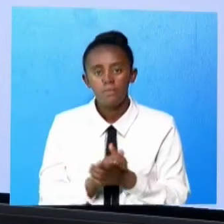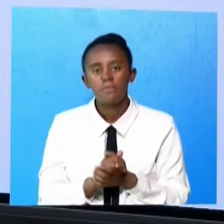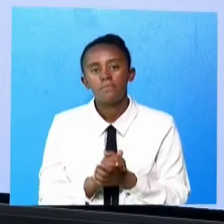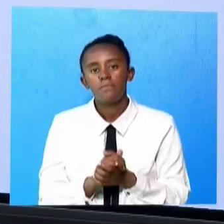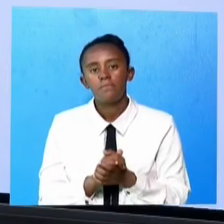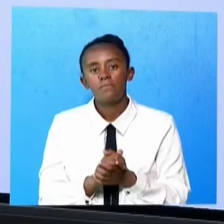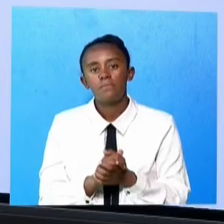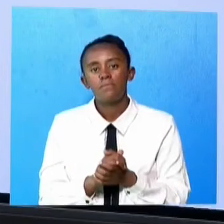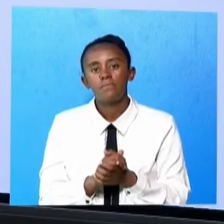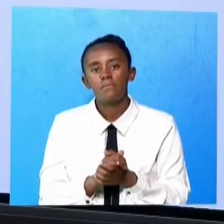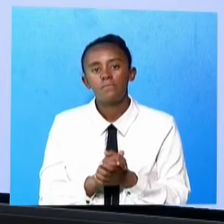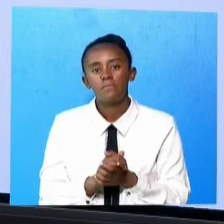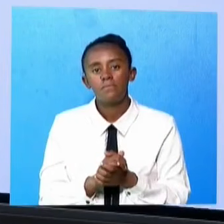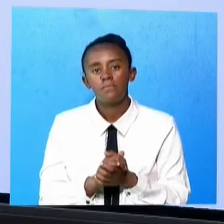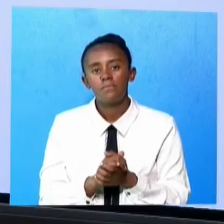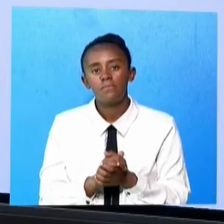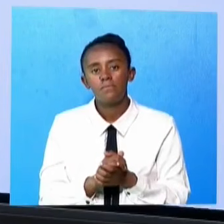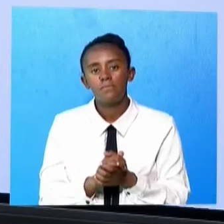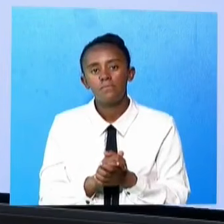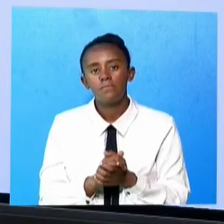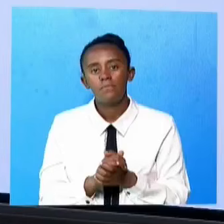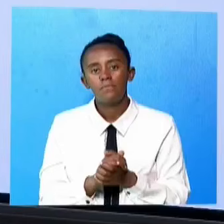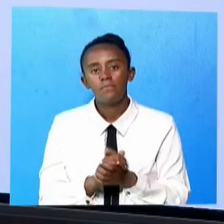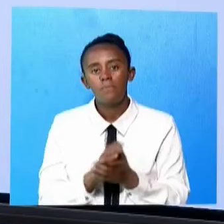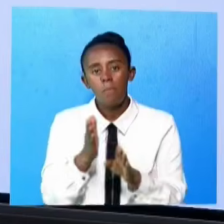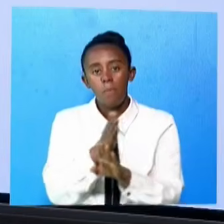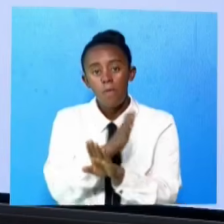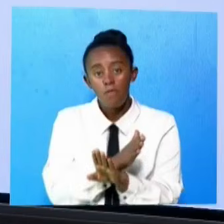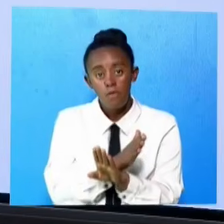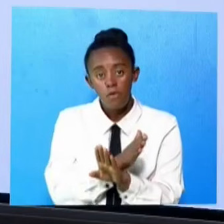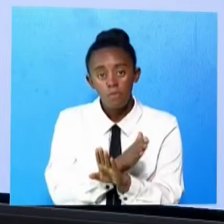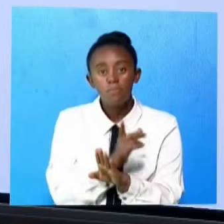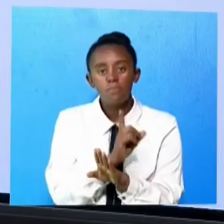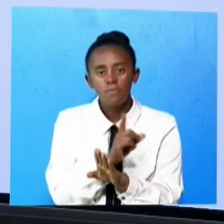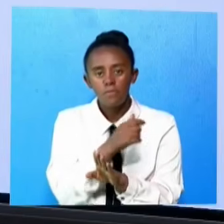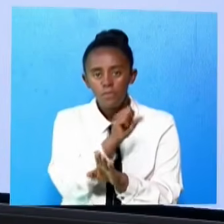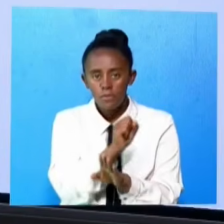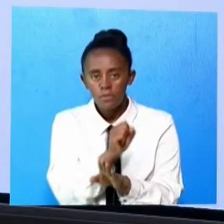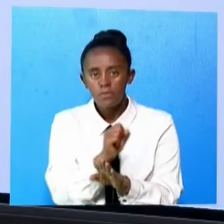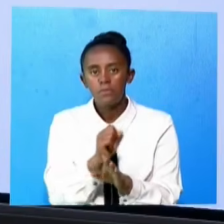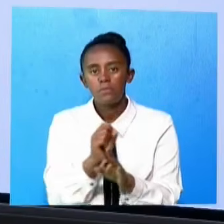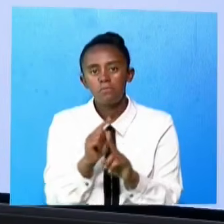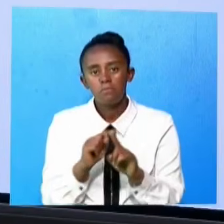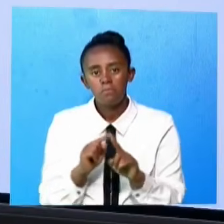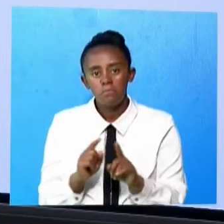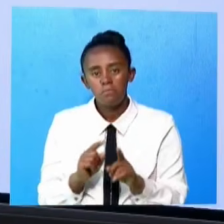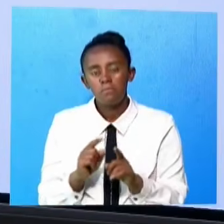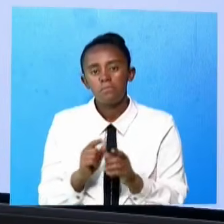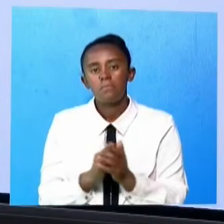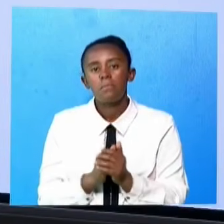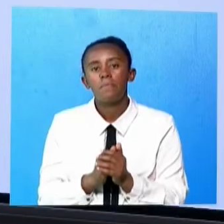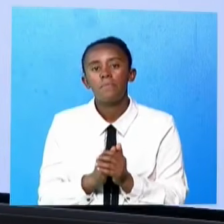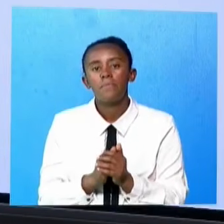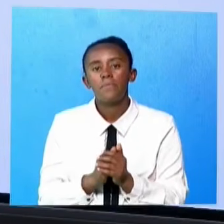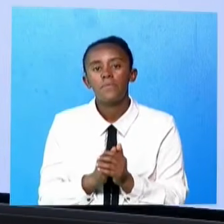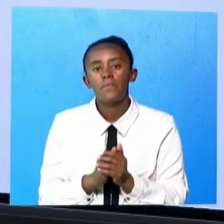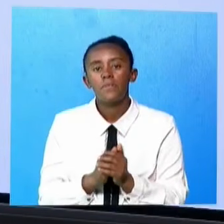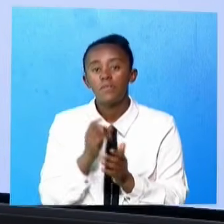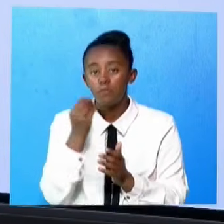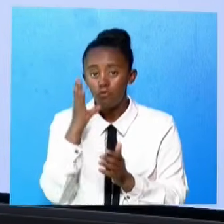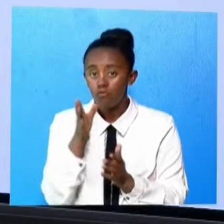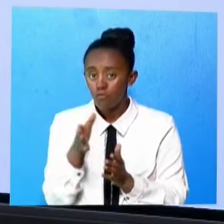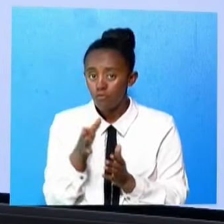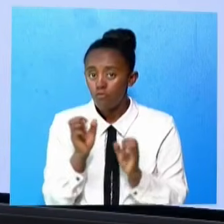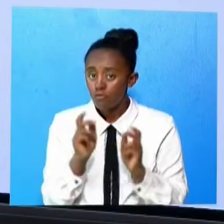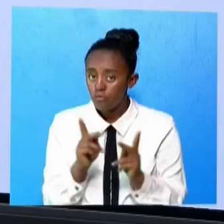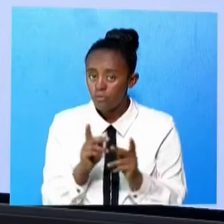more structure that comes just before the word brilliant. It does not preceded by this word. So don't forget that. The